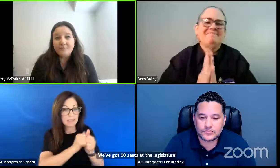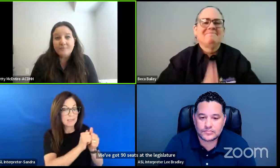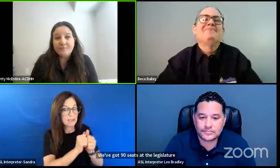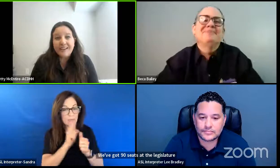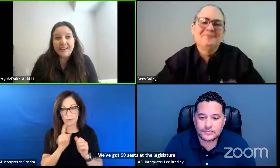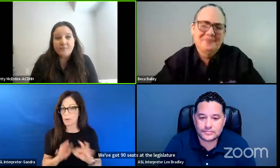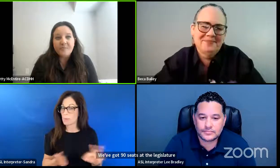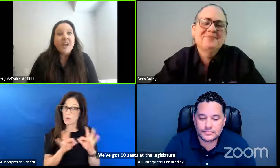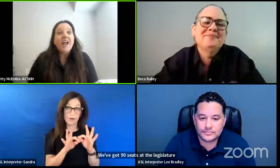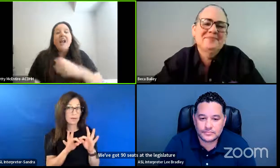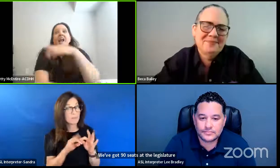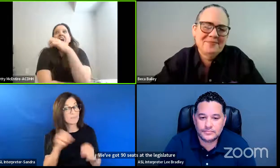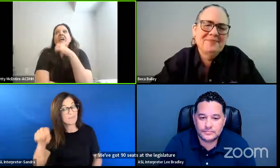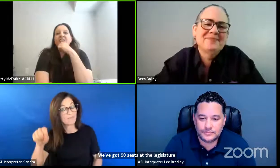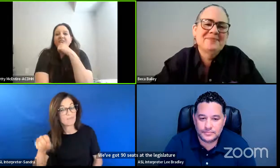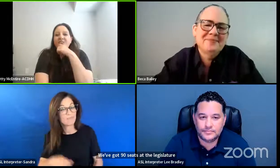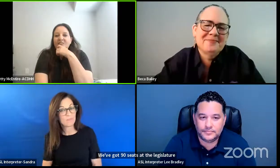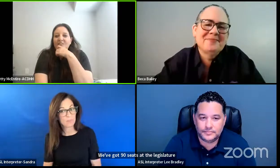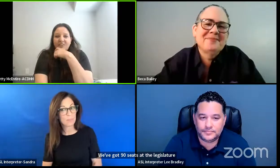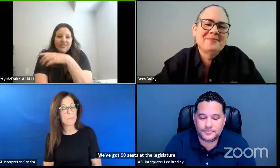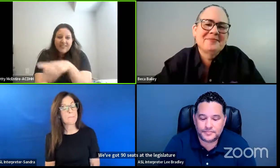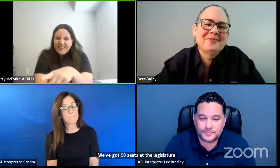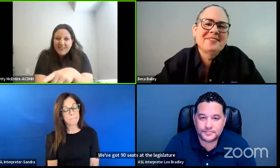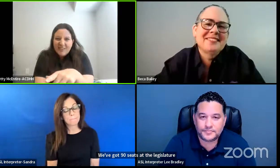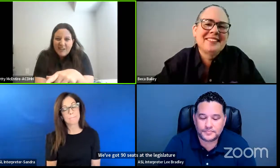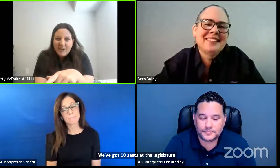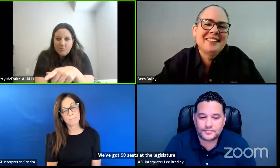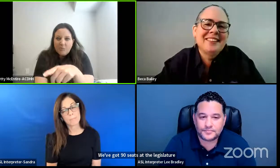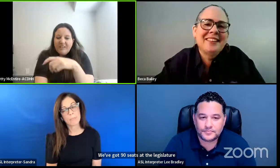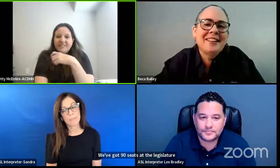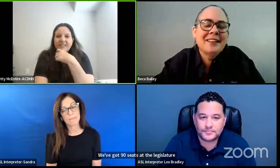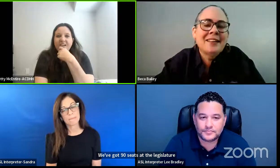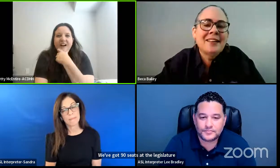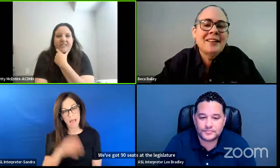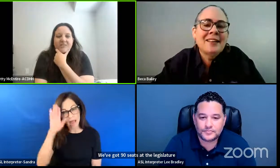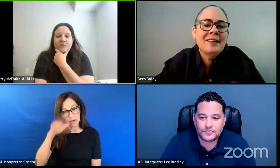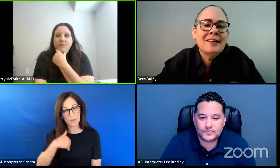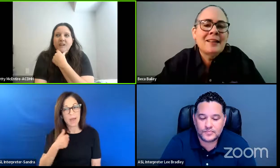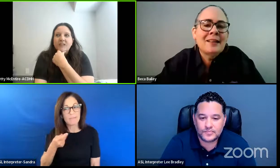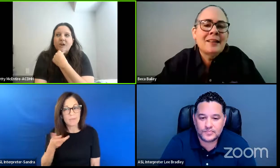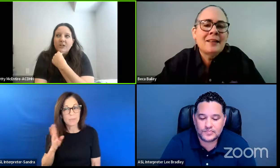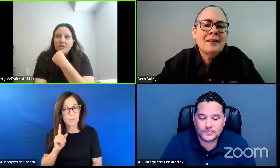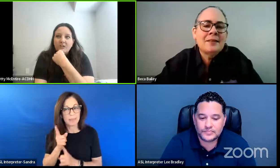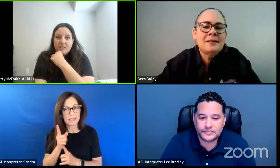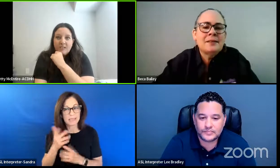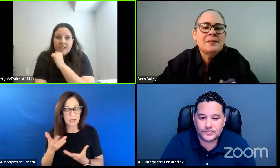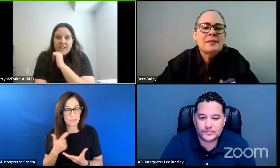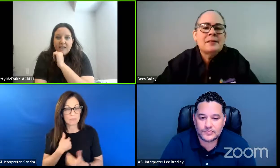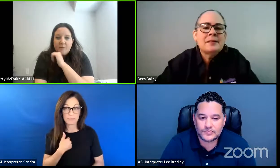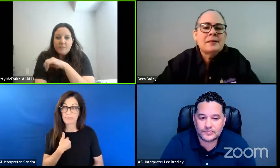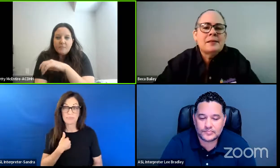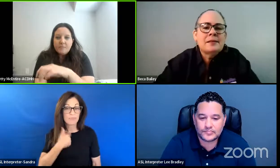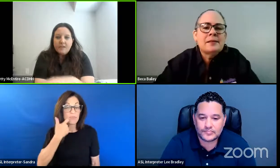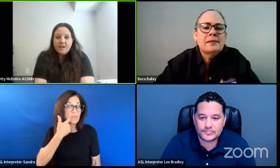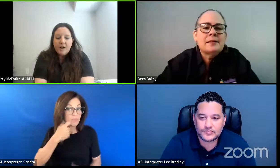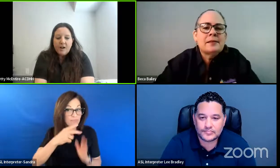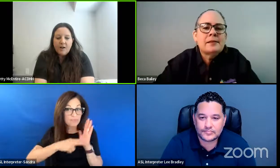important. Yeah. And, because I know we have a couple of minutes here, I just read an article